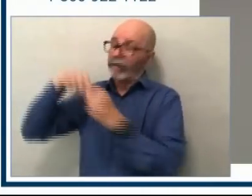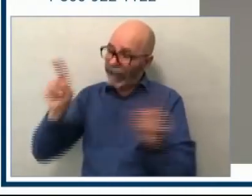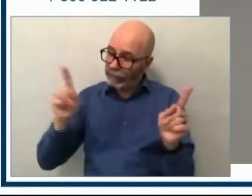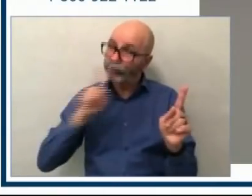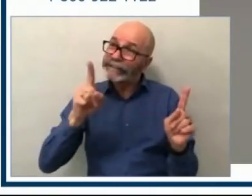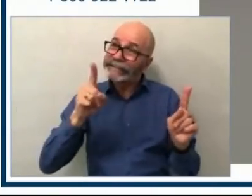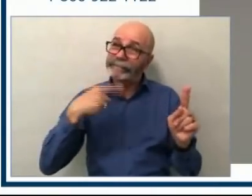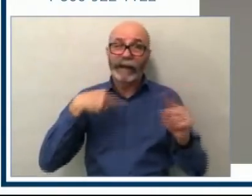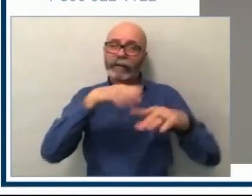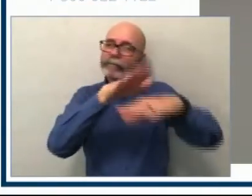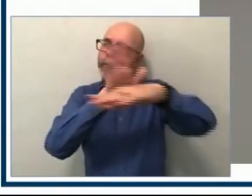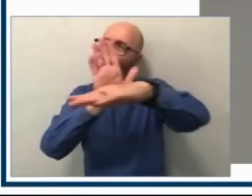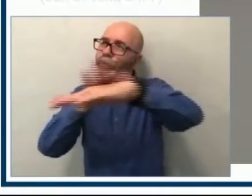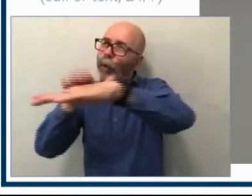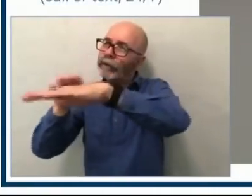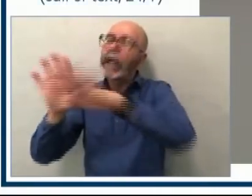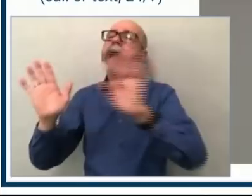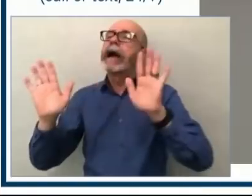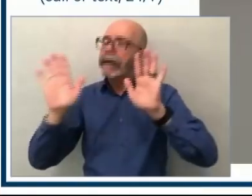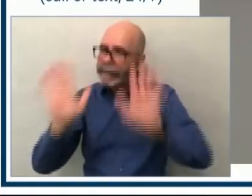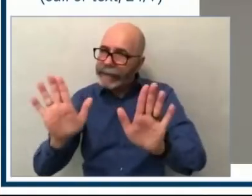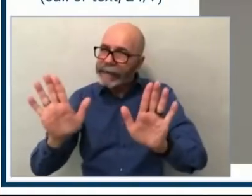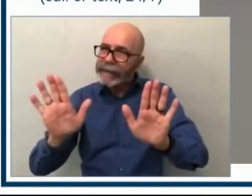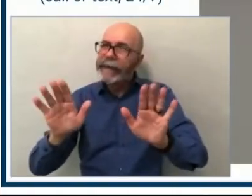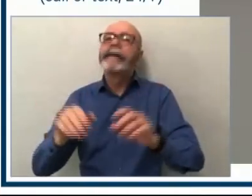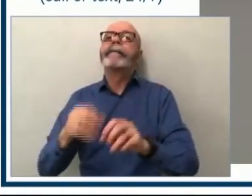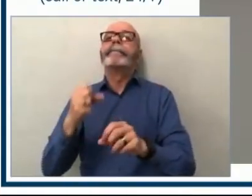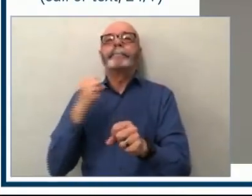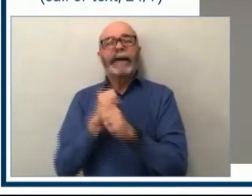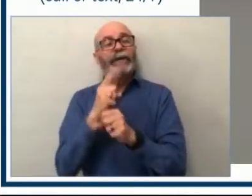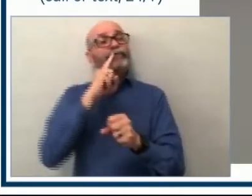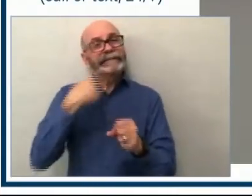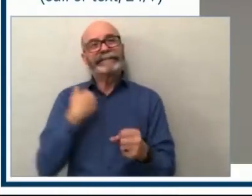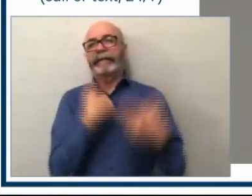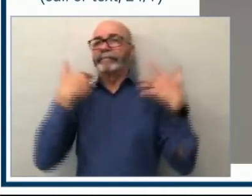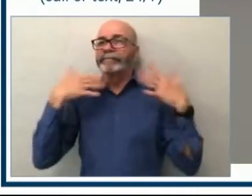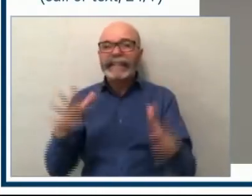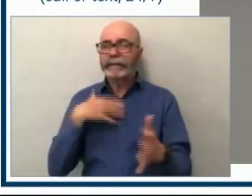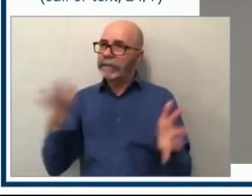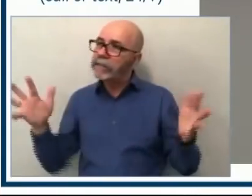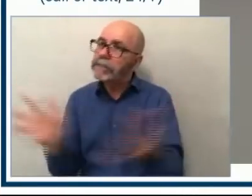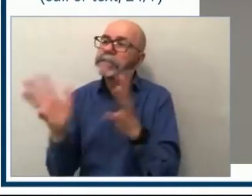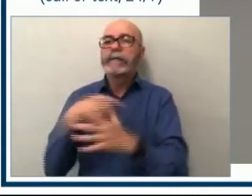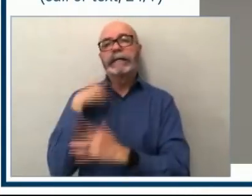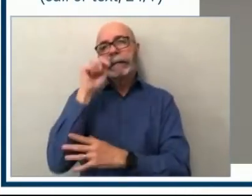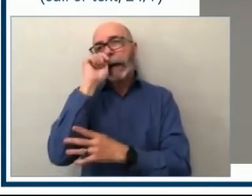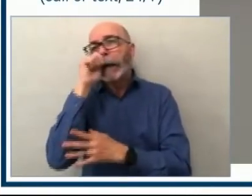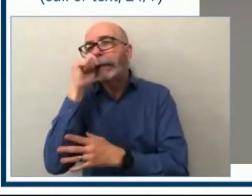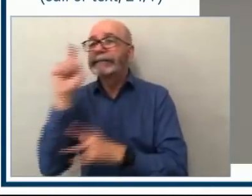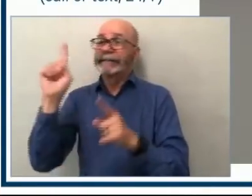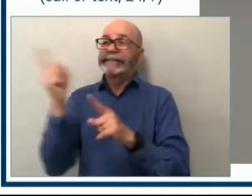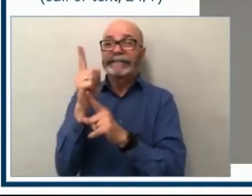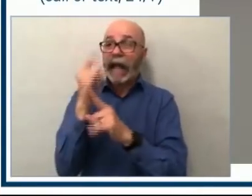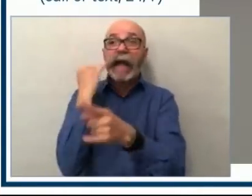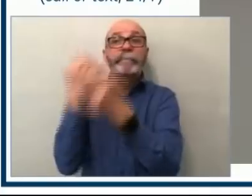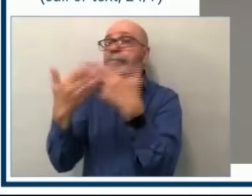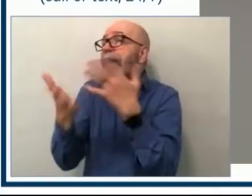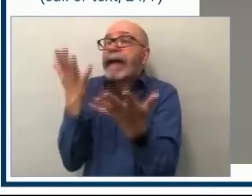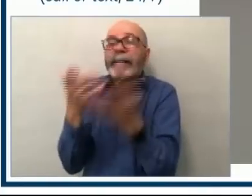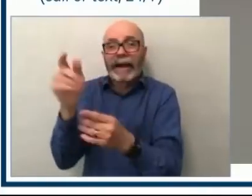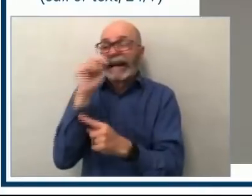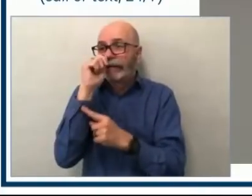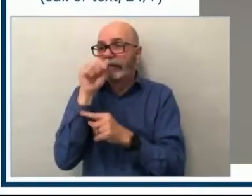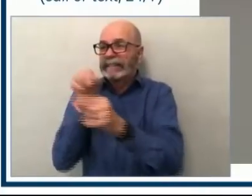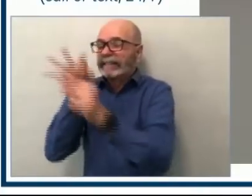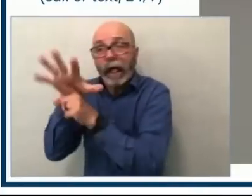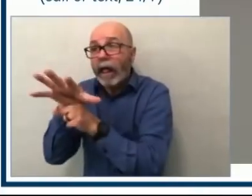that despite extensive retesting of known close contacts and going back and testing a large number of people